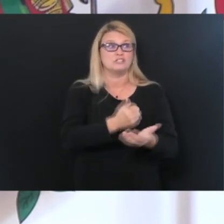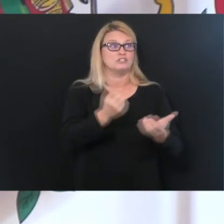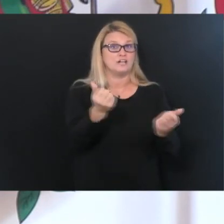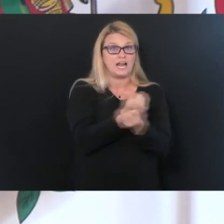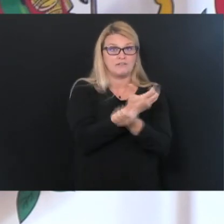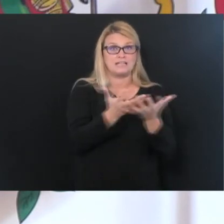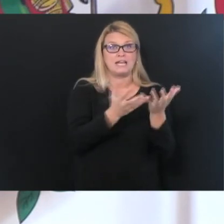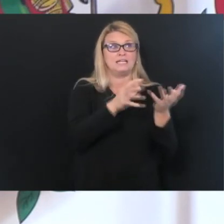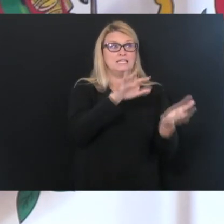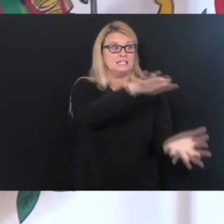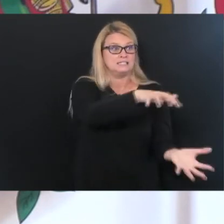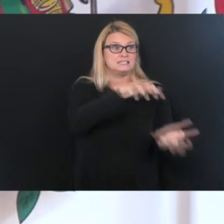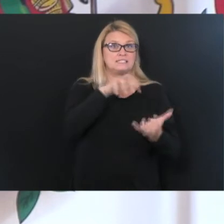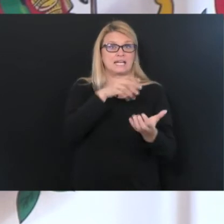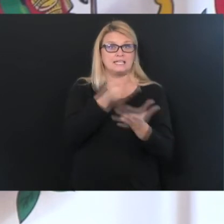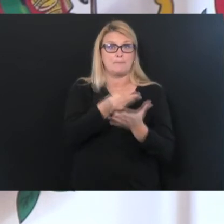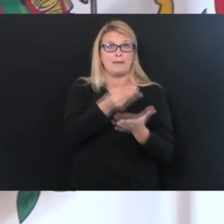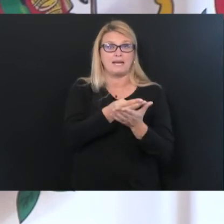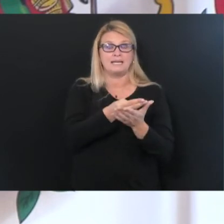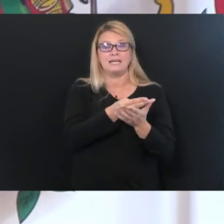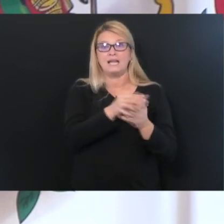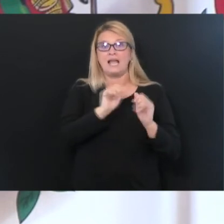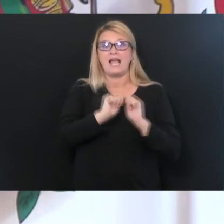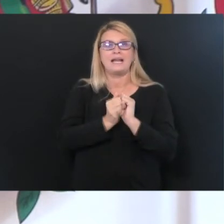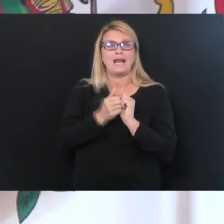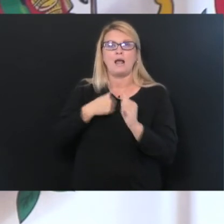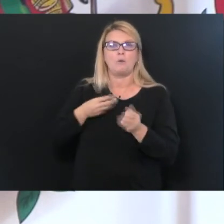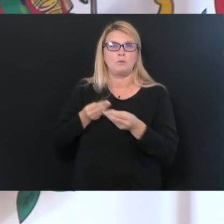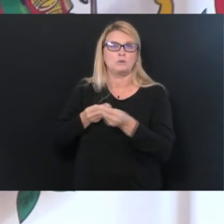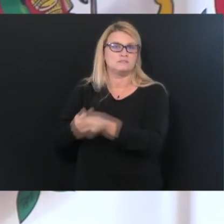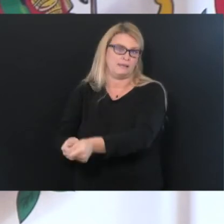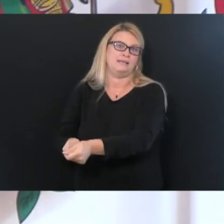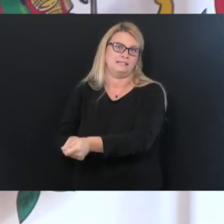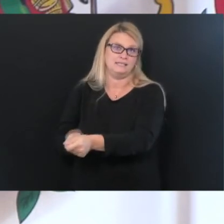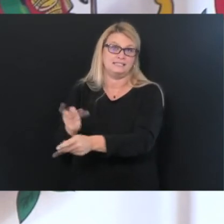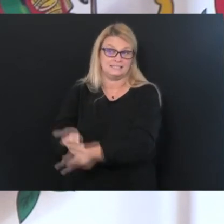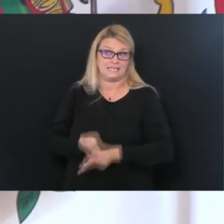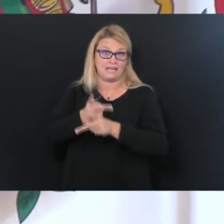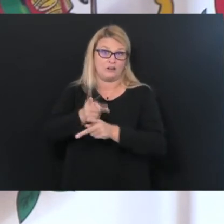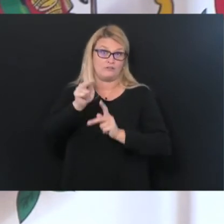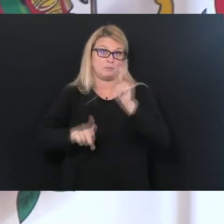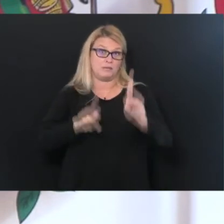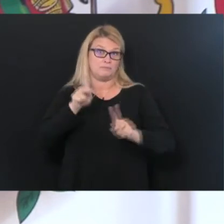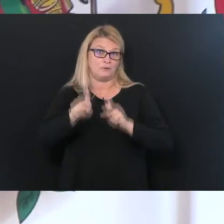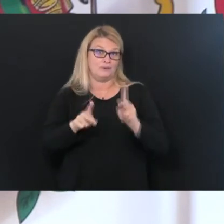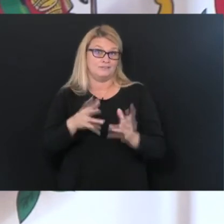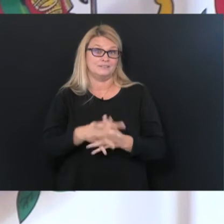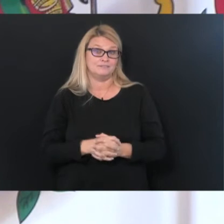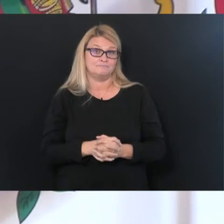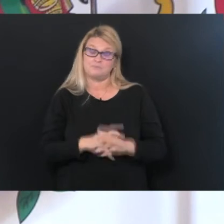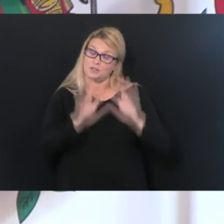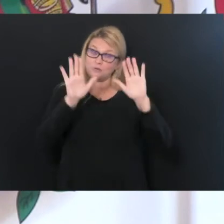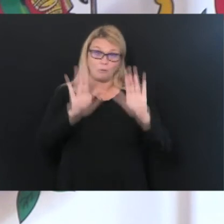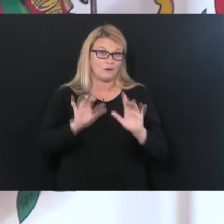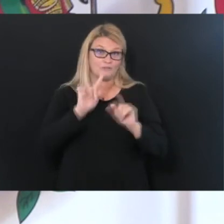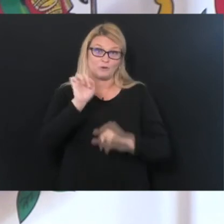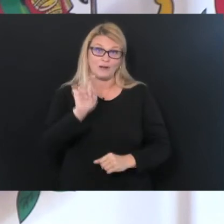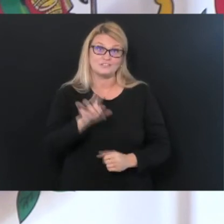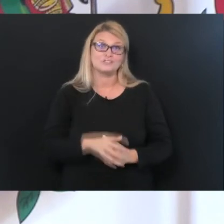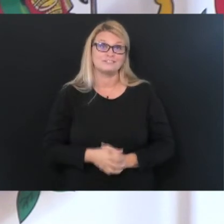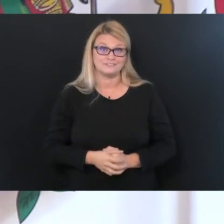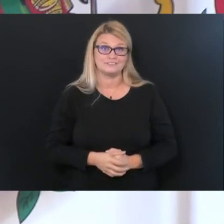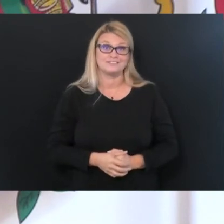able to reappropriate them and be able to spend them and take care of our people. But it's a great question, and it's